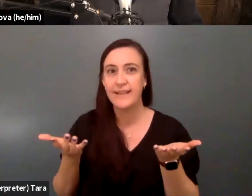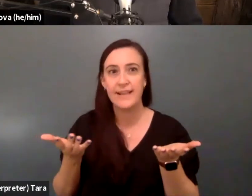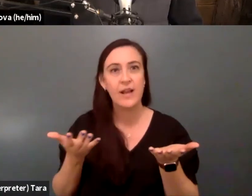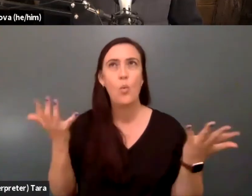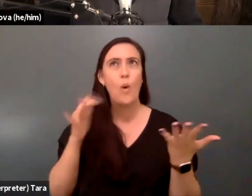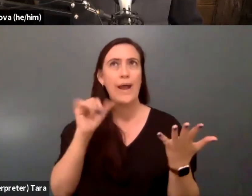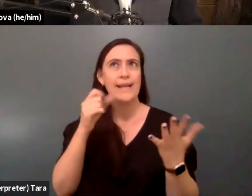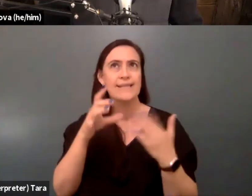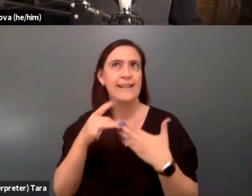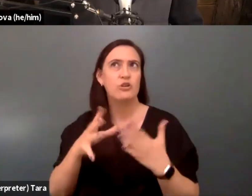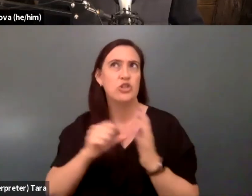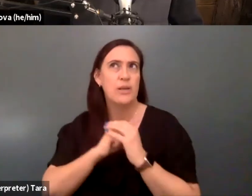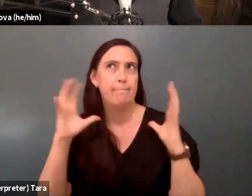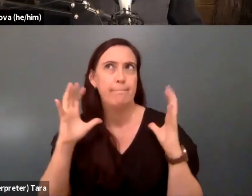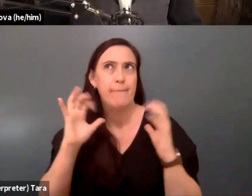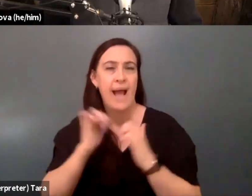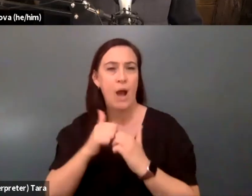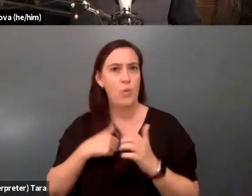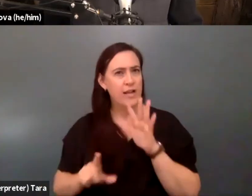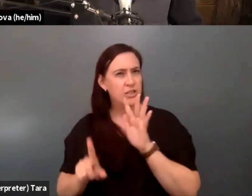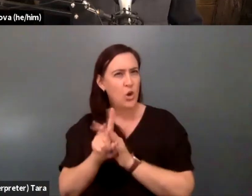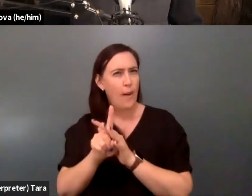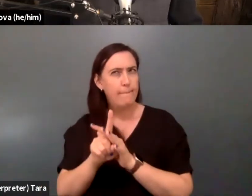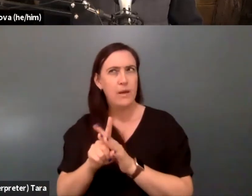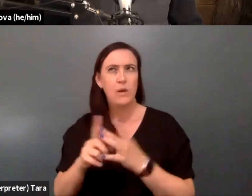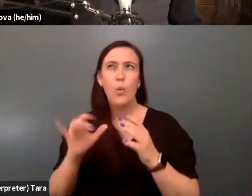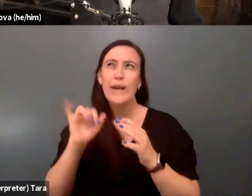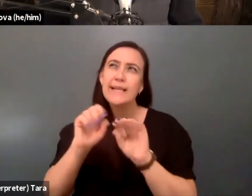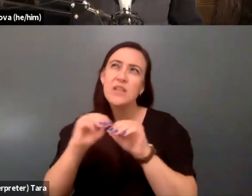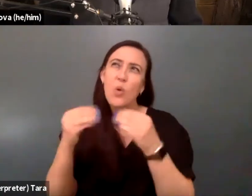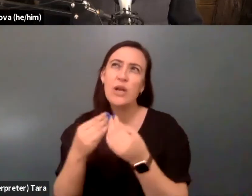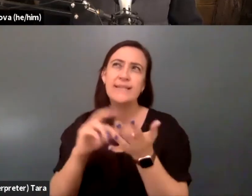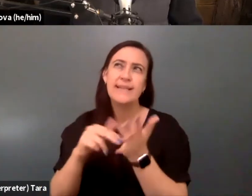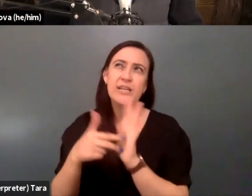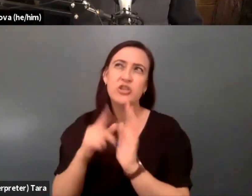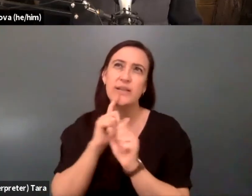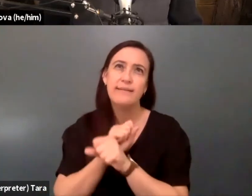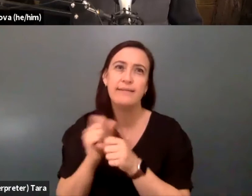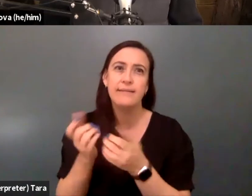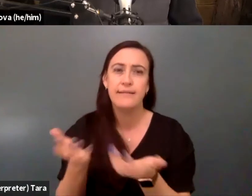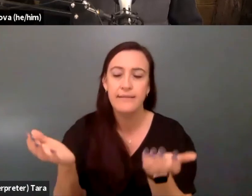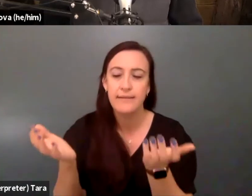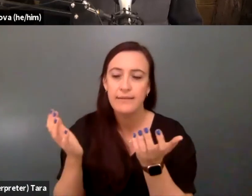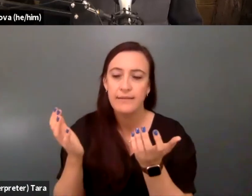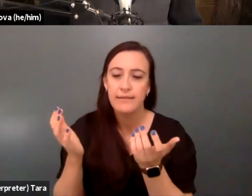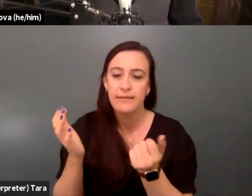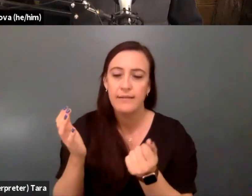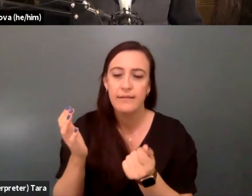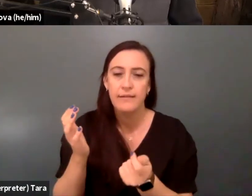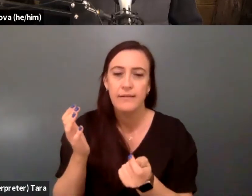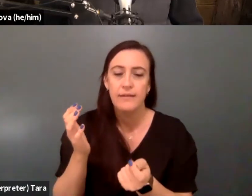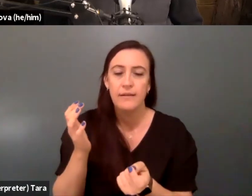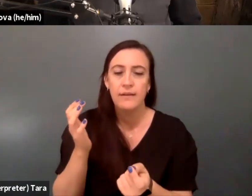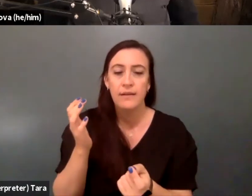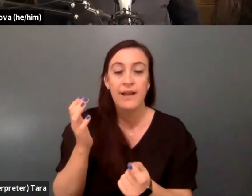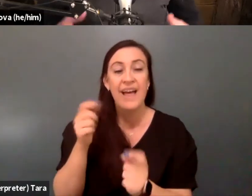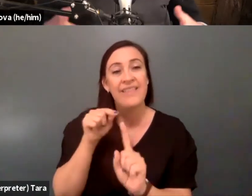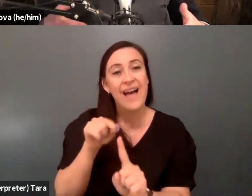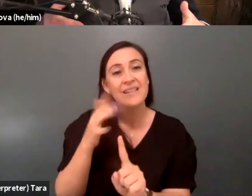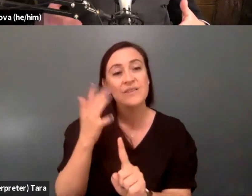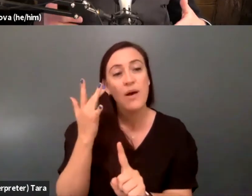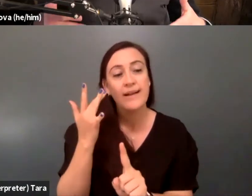leadership? How do I show up? What's an organization? And this is why it's